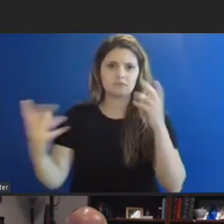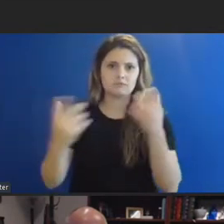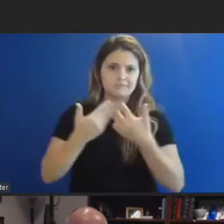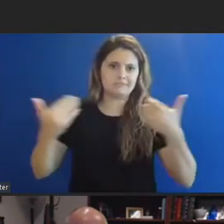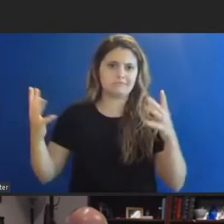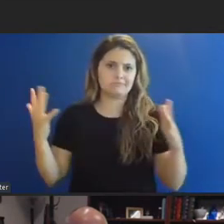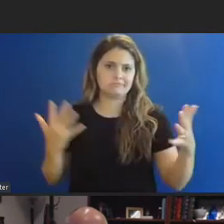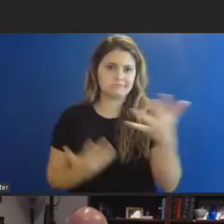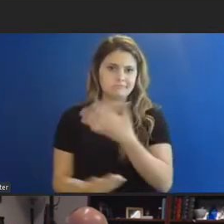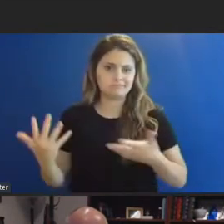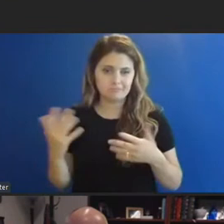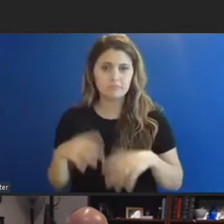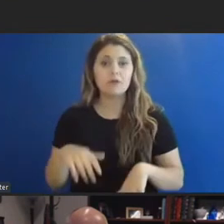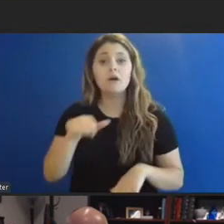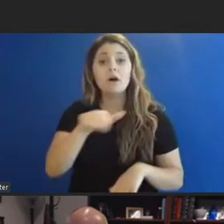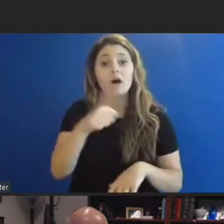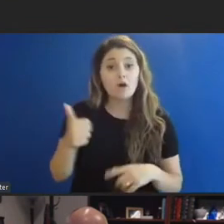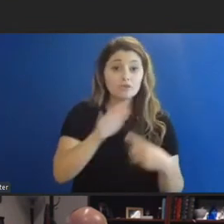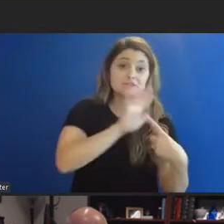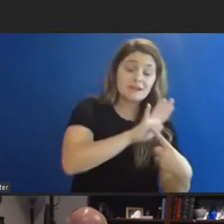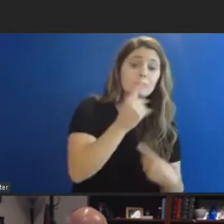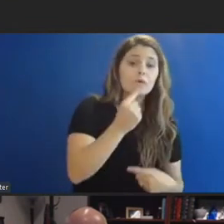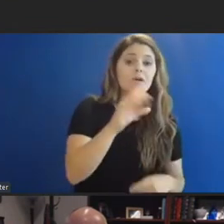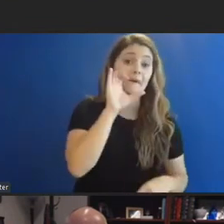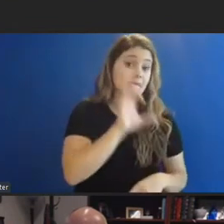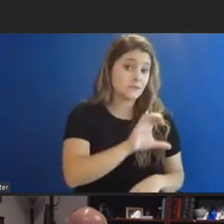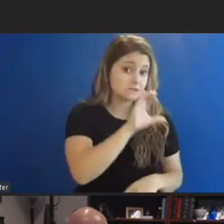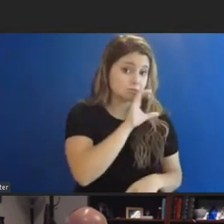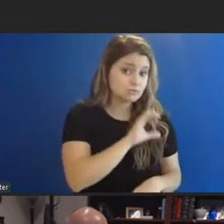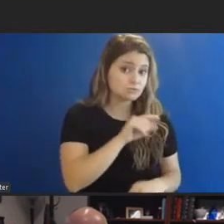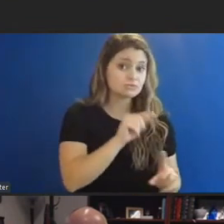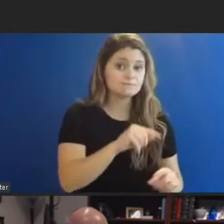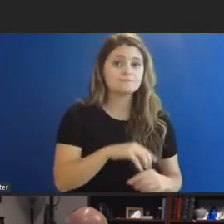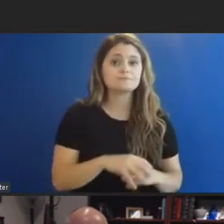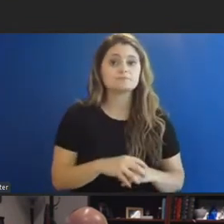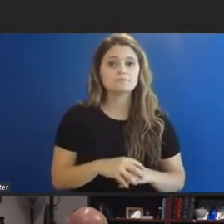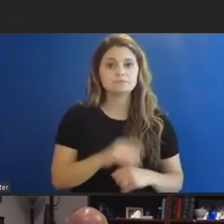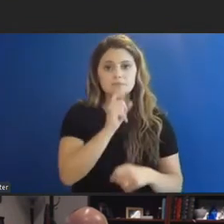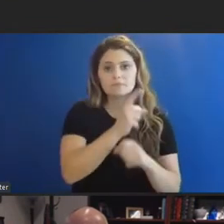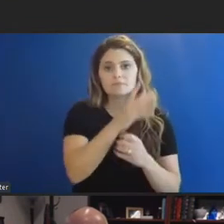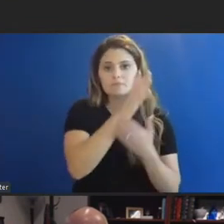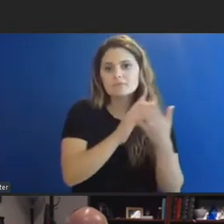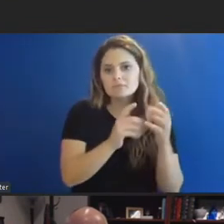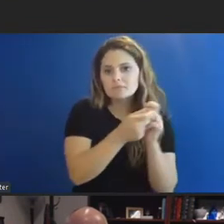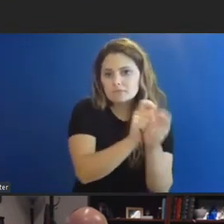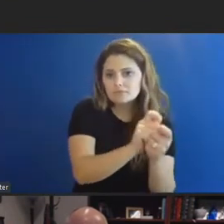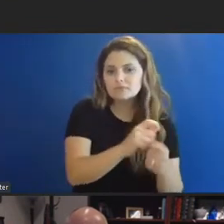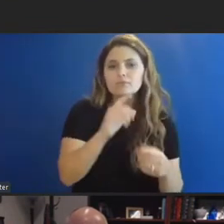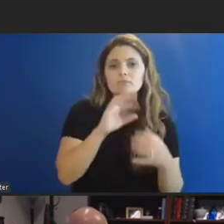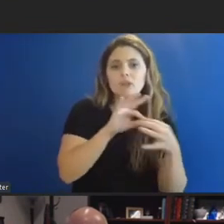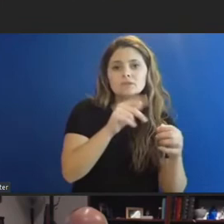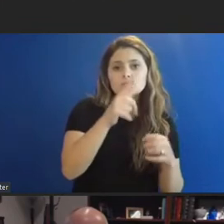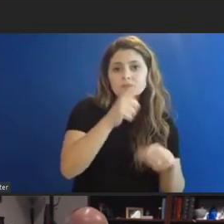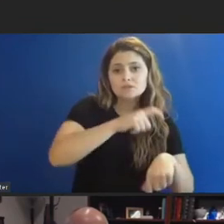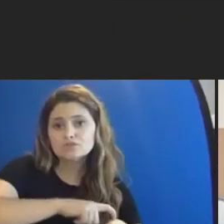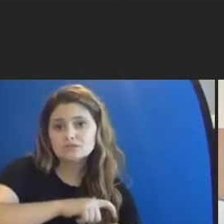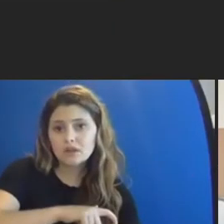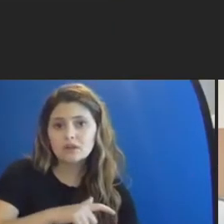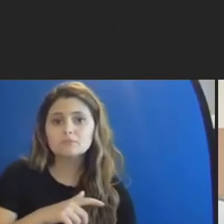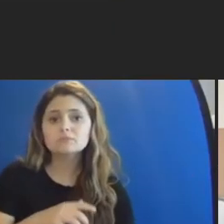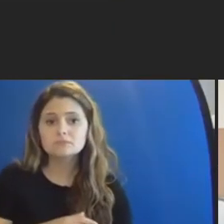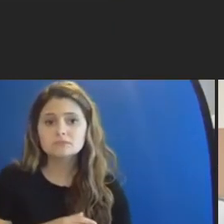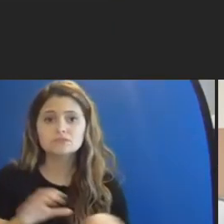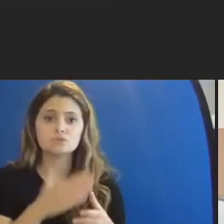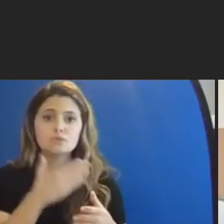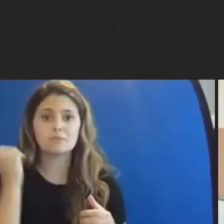example. Another one would be cafeterias and making some slight adjustment on lunch times to do a